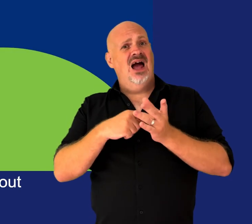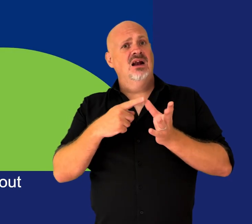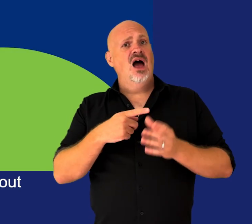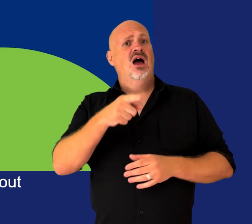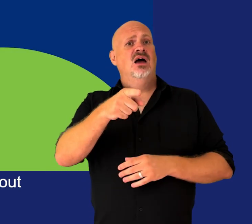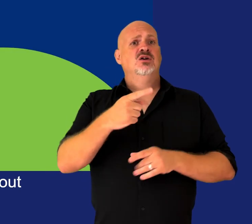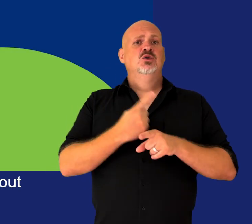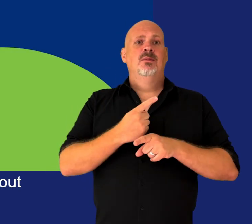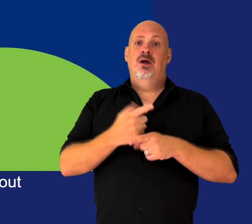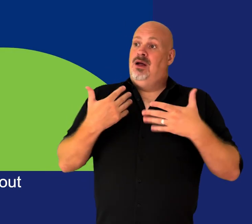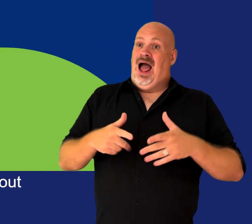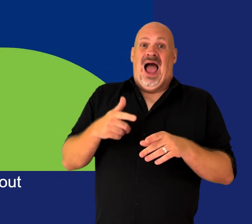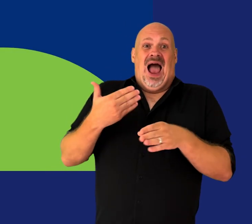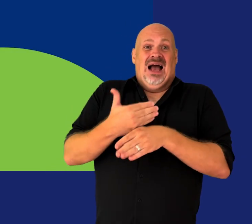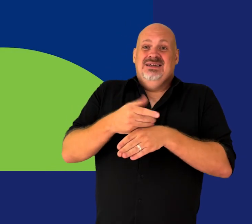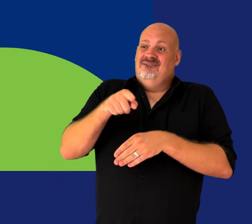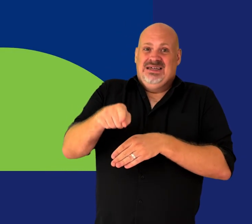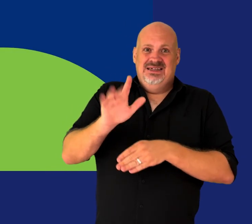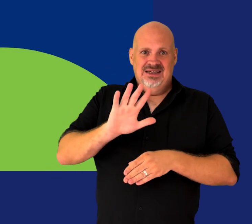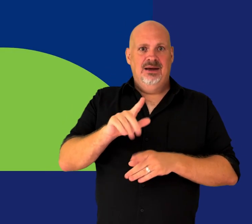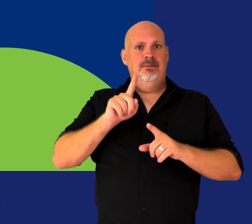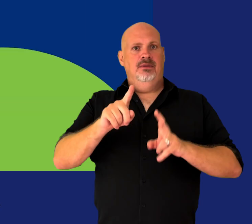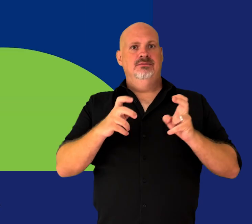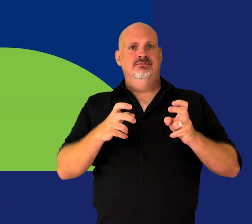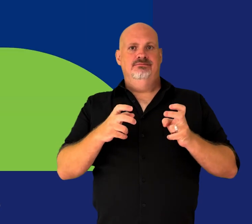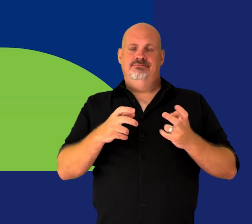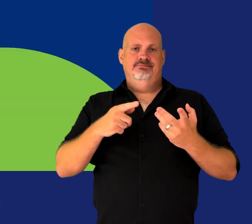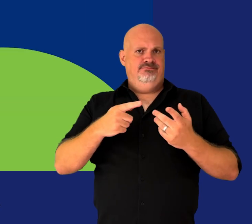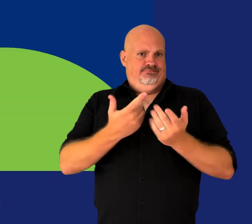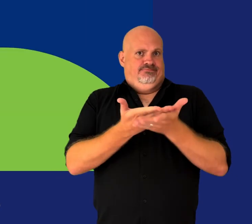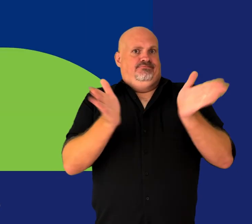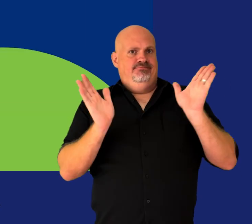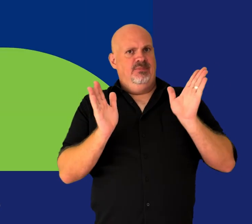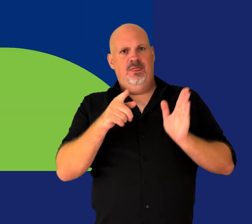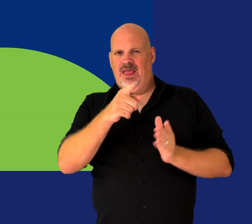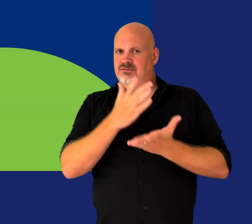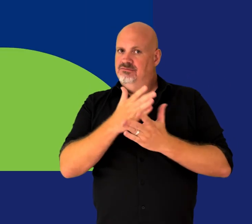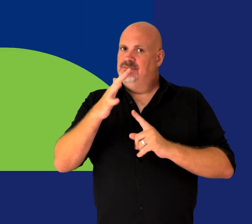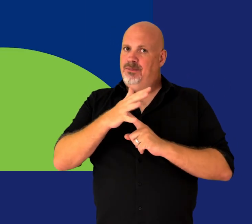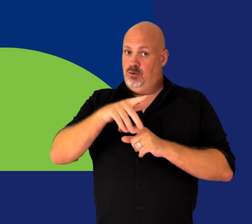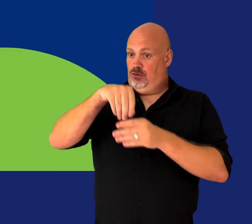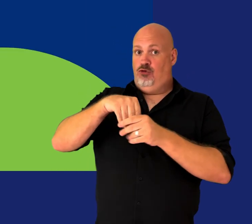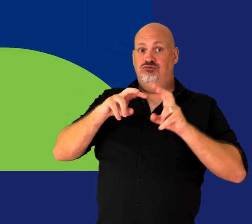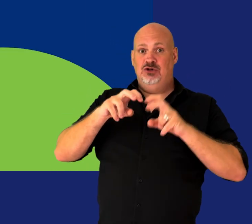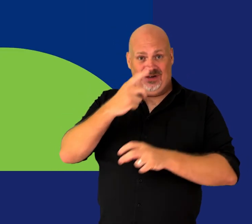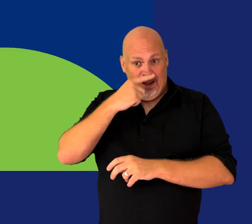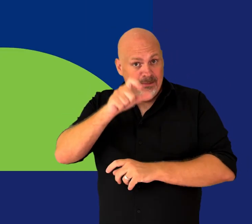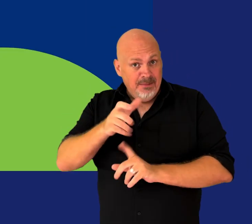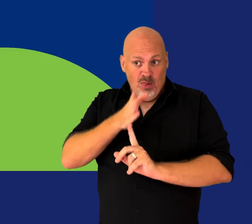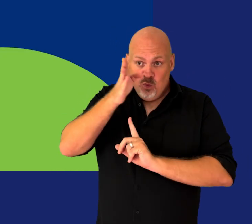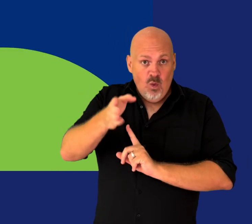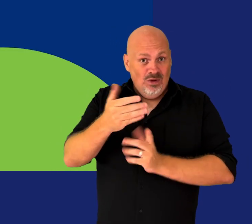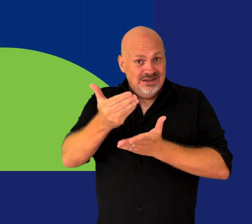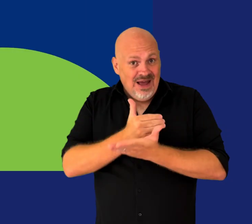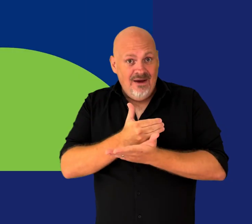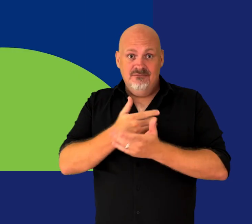talking about, it isn't just about the activity, that's really important. And again, this reflects some of the work that we're doing, and it's in the research. Can people get there? Is it